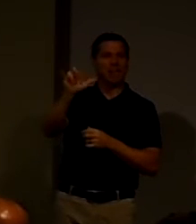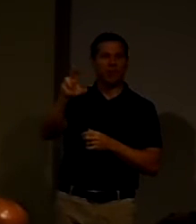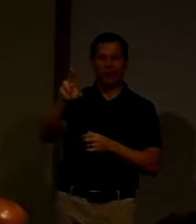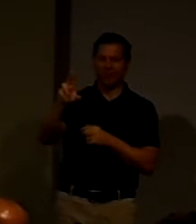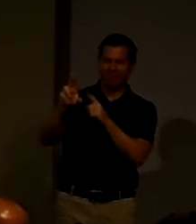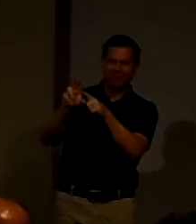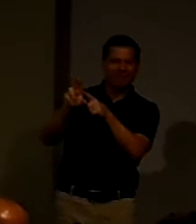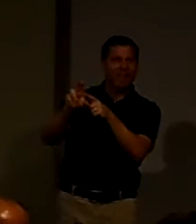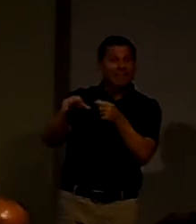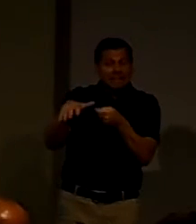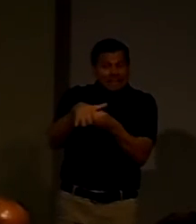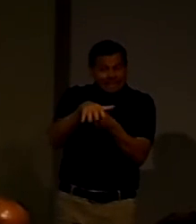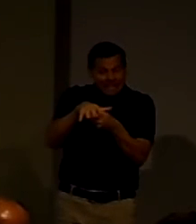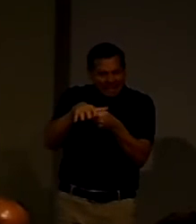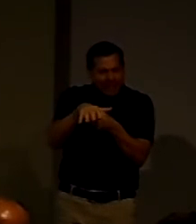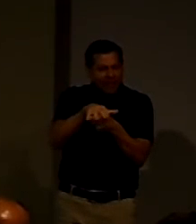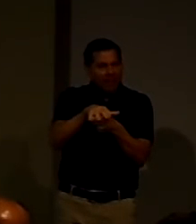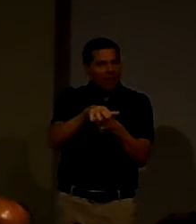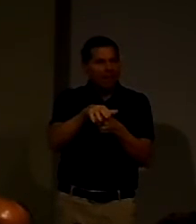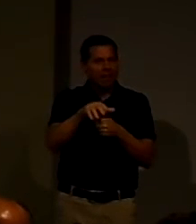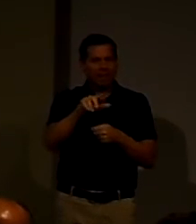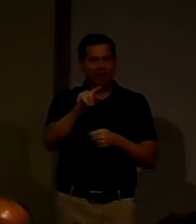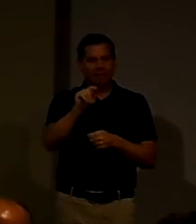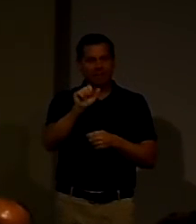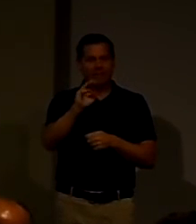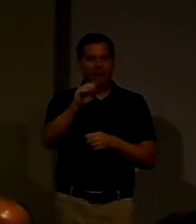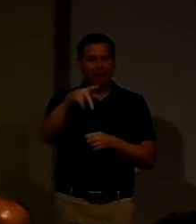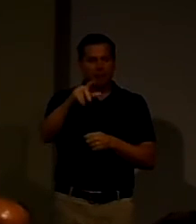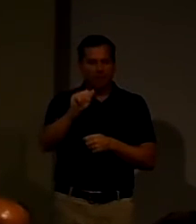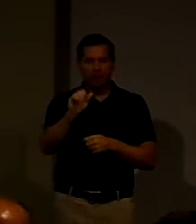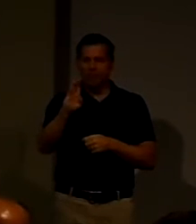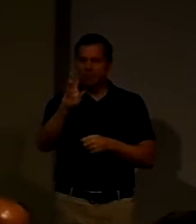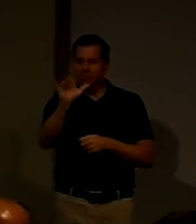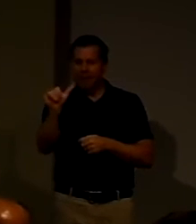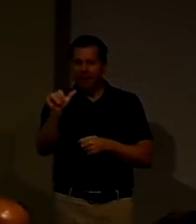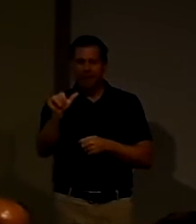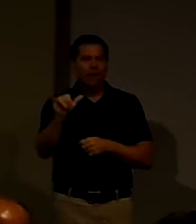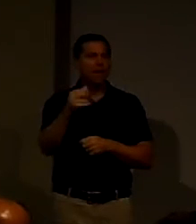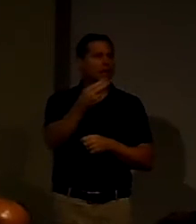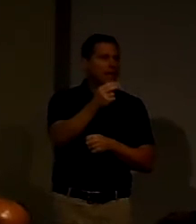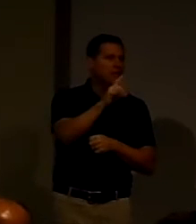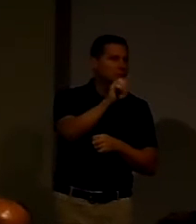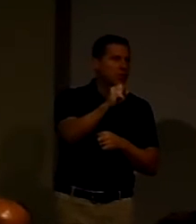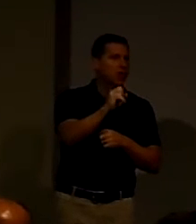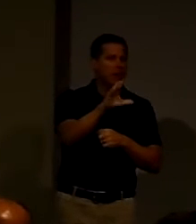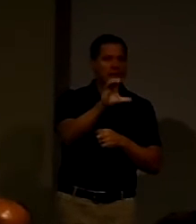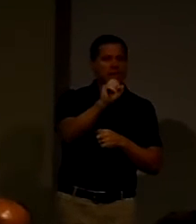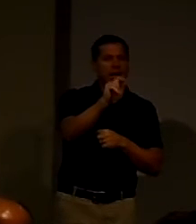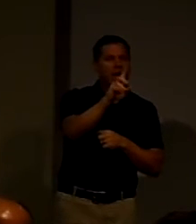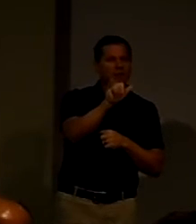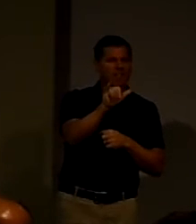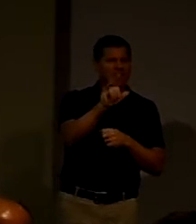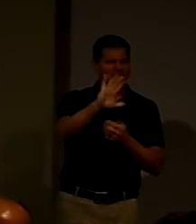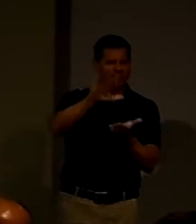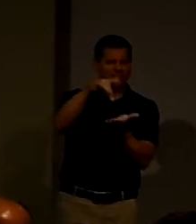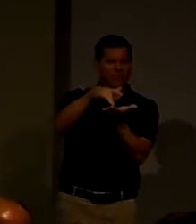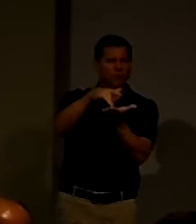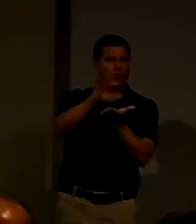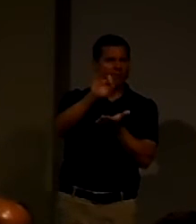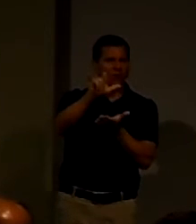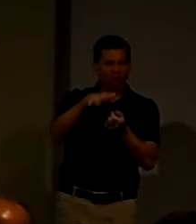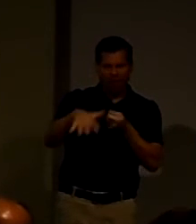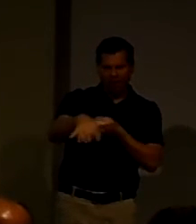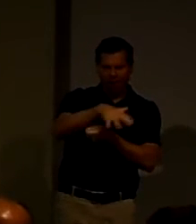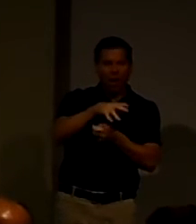of this region. Tampa Bay, Hillsborough County, the whole Tampa Bay area, and all of Central Florida, we are on the verge